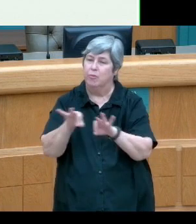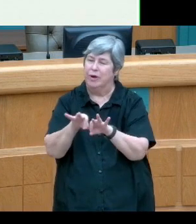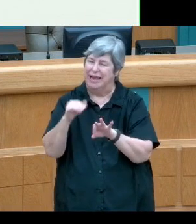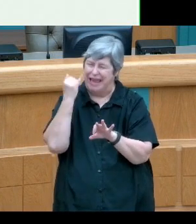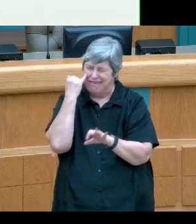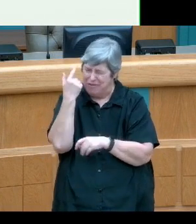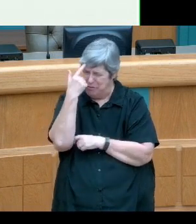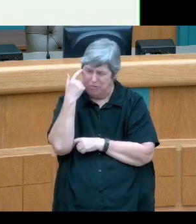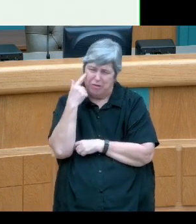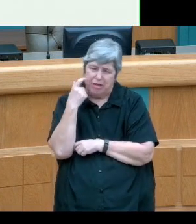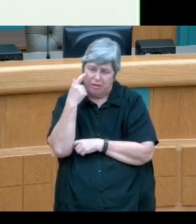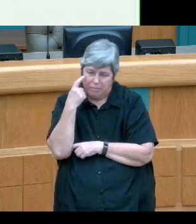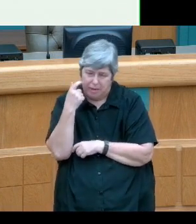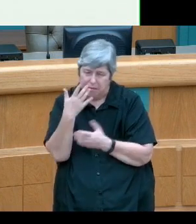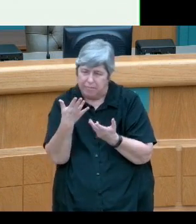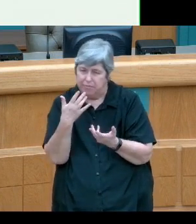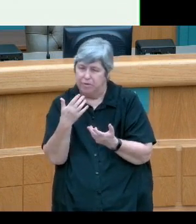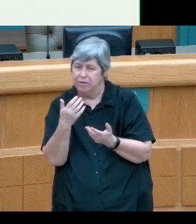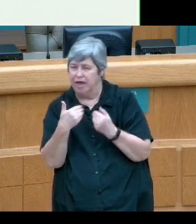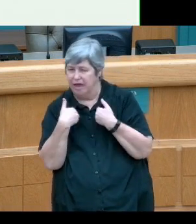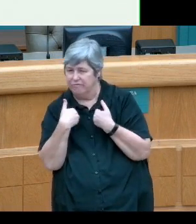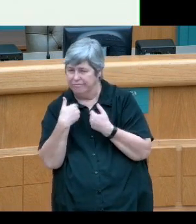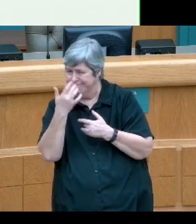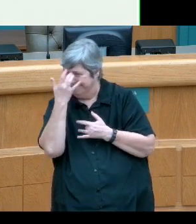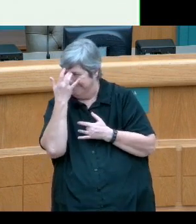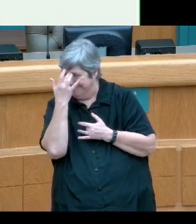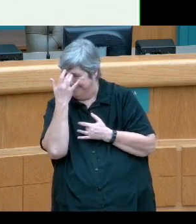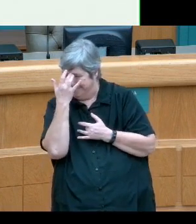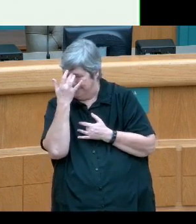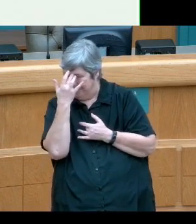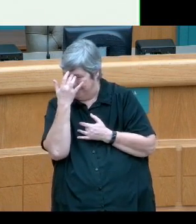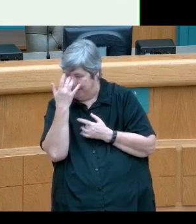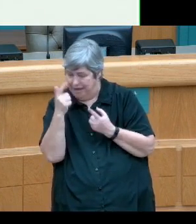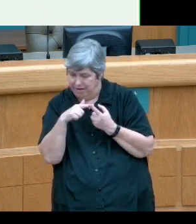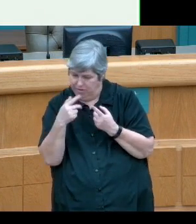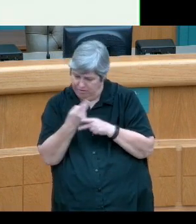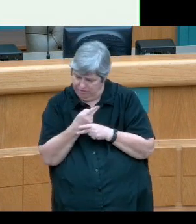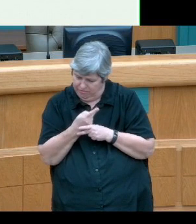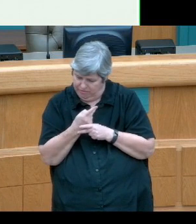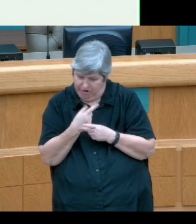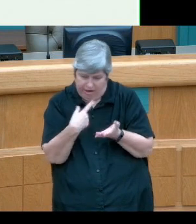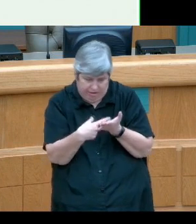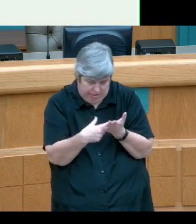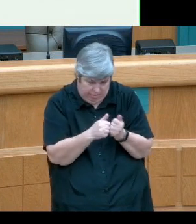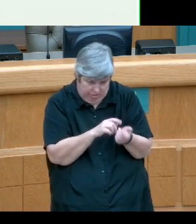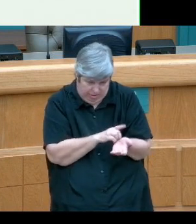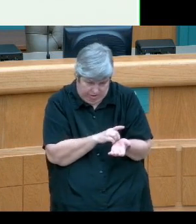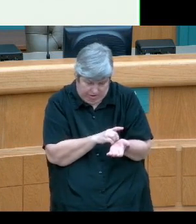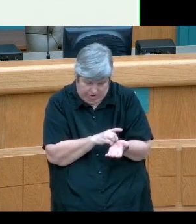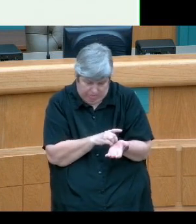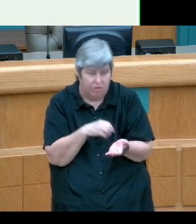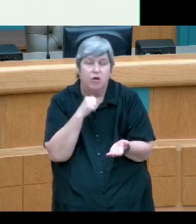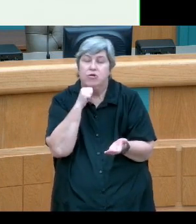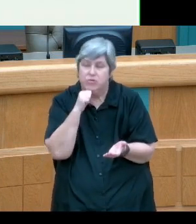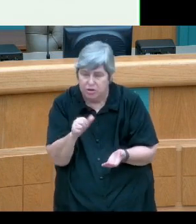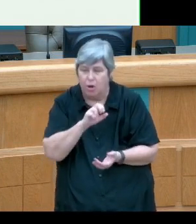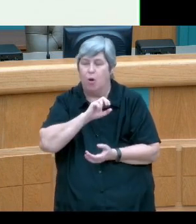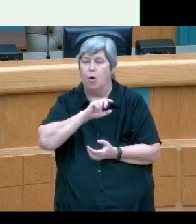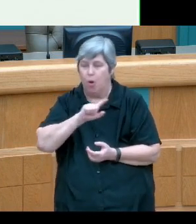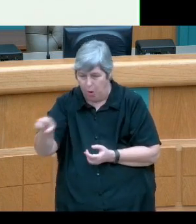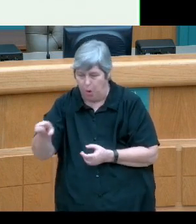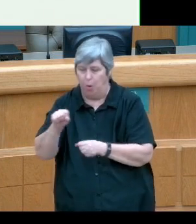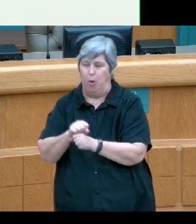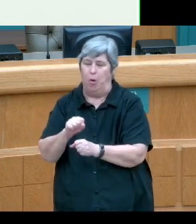that you're exhibiting symptoms of being sick, that until you consult with your healthcare professional, that's probably not a good idea to go into